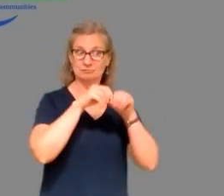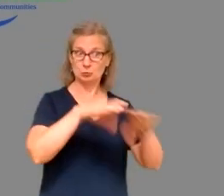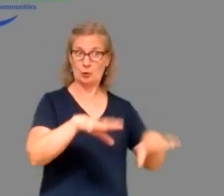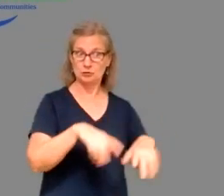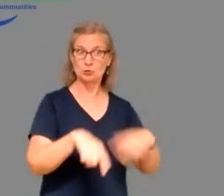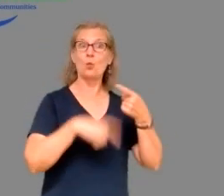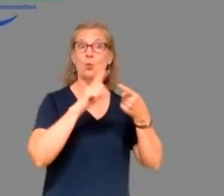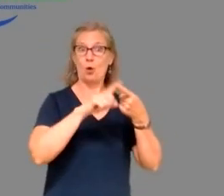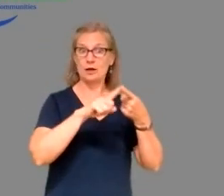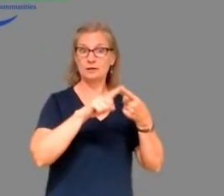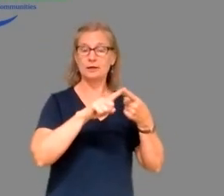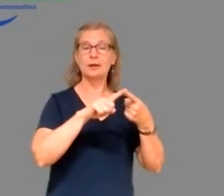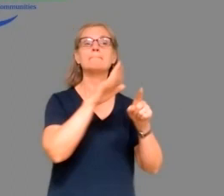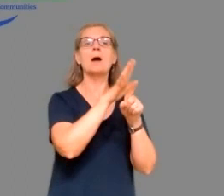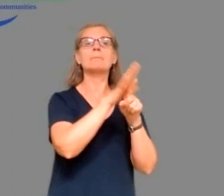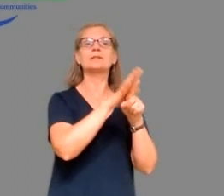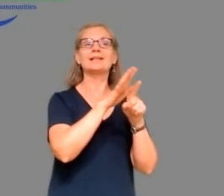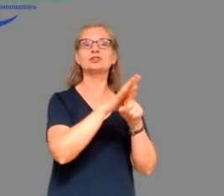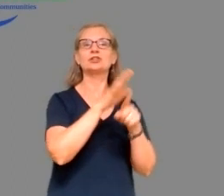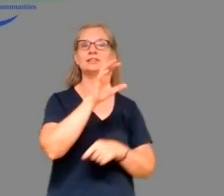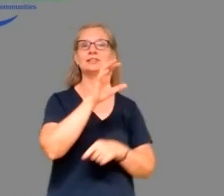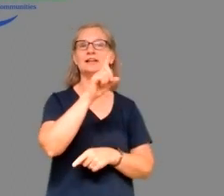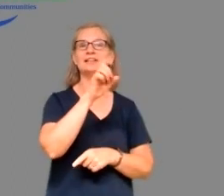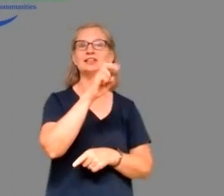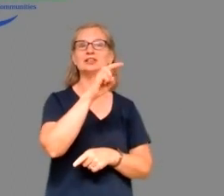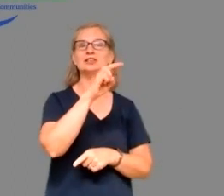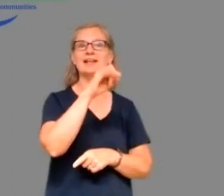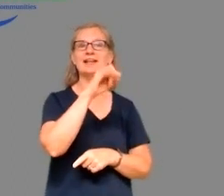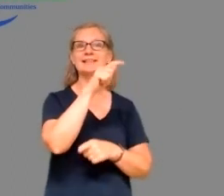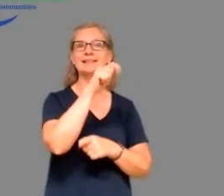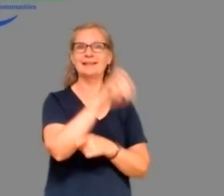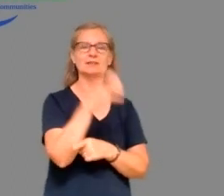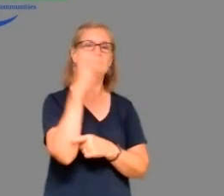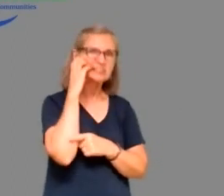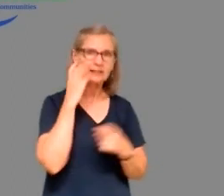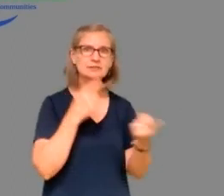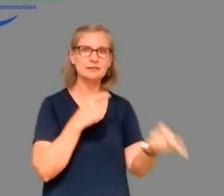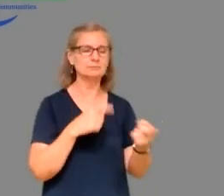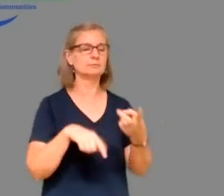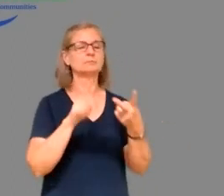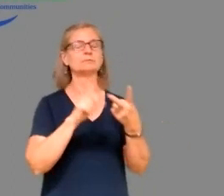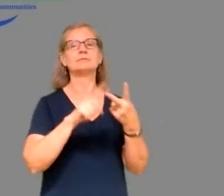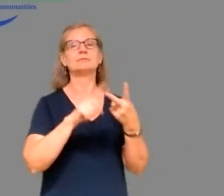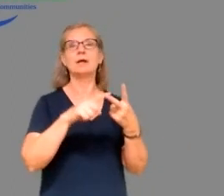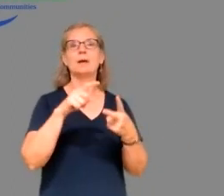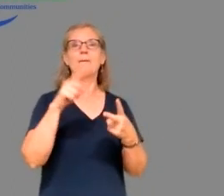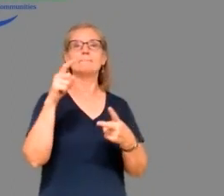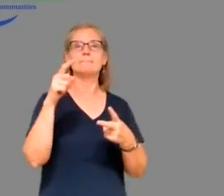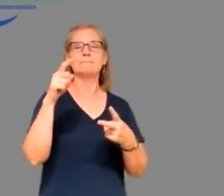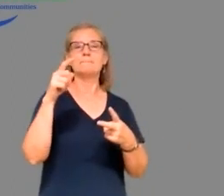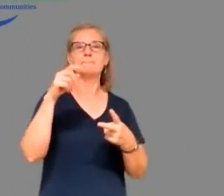It's not necessarily true, no. But I mean, population density, like New York, you just saw it spread like wildfire.